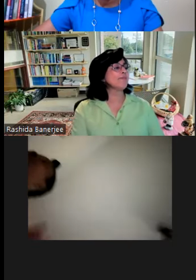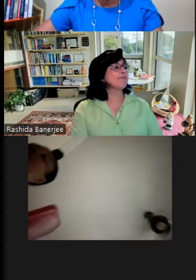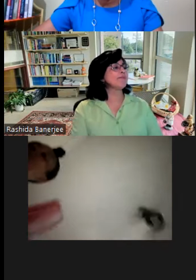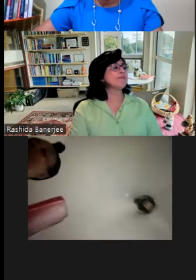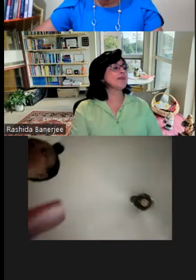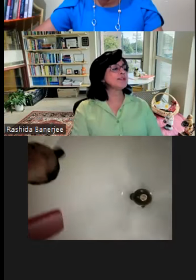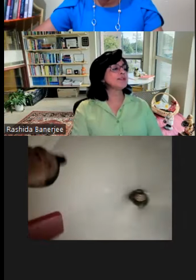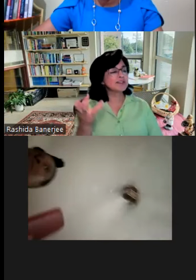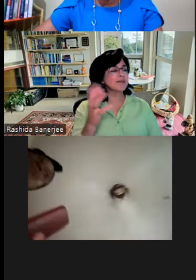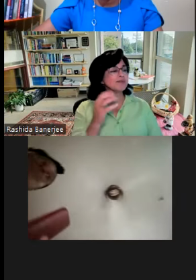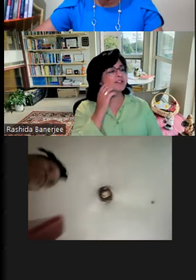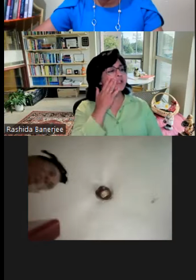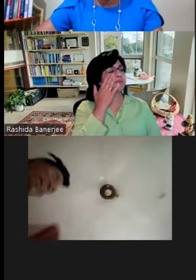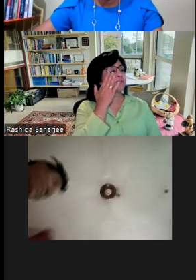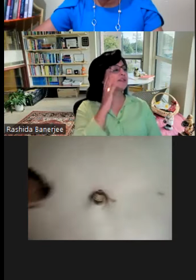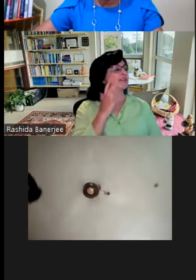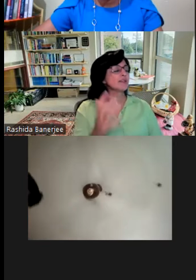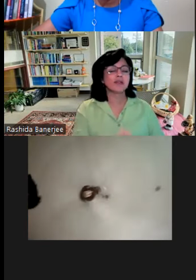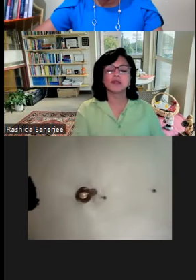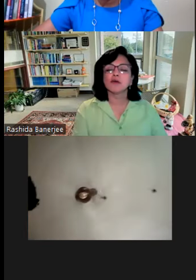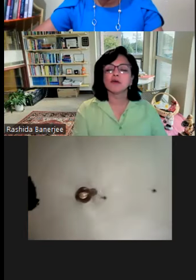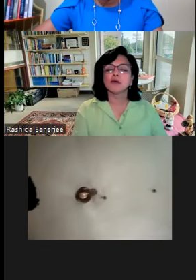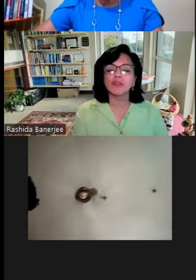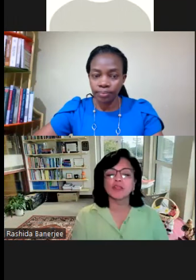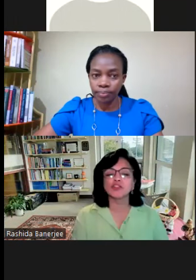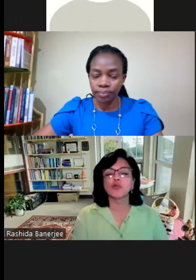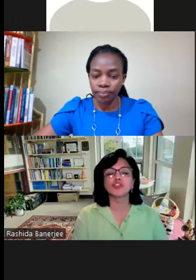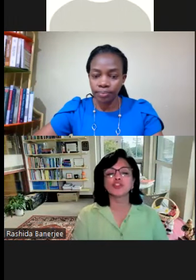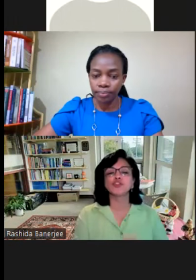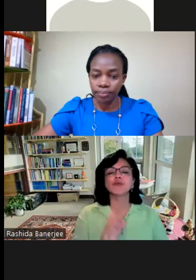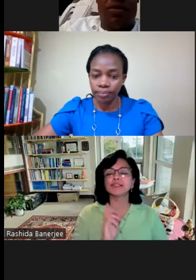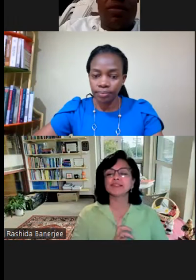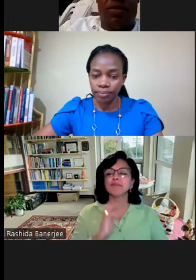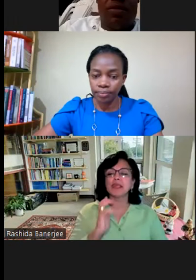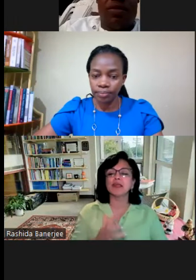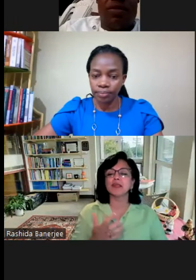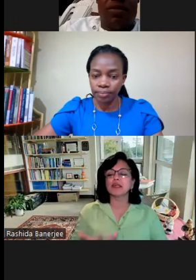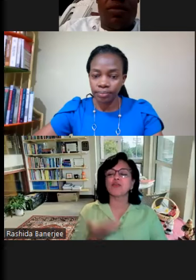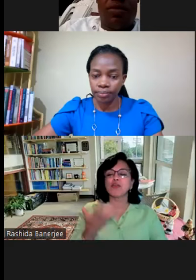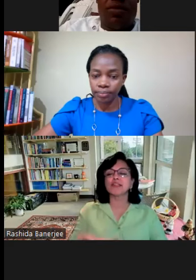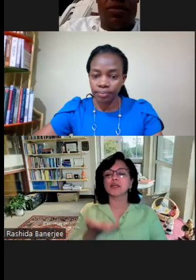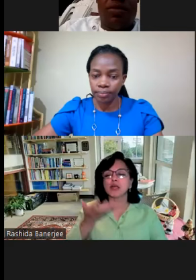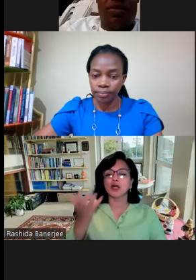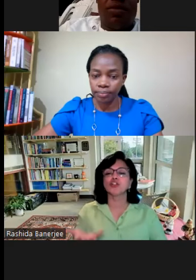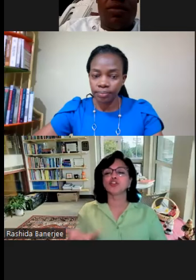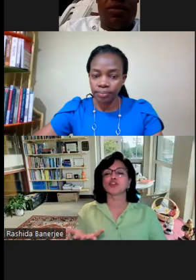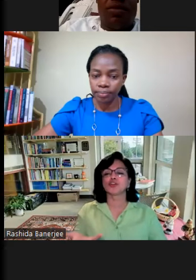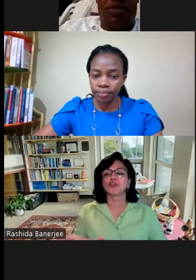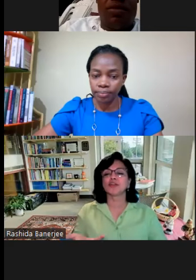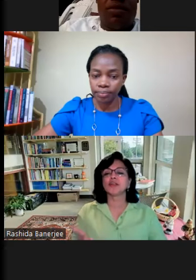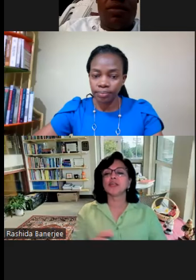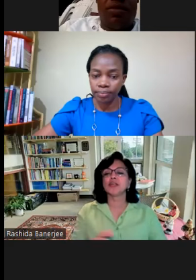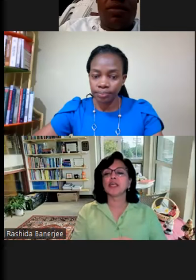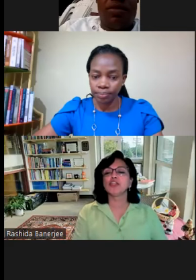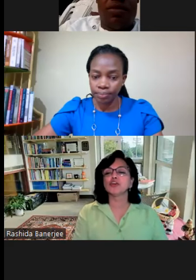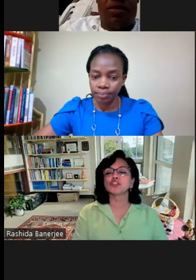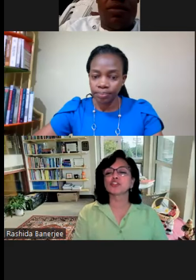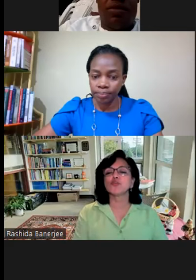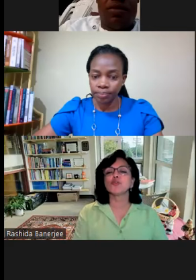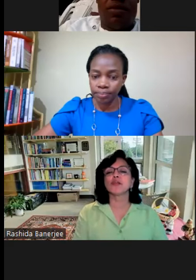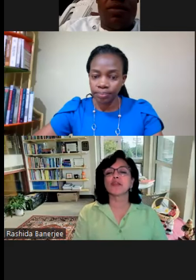Okay, so some tips. One of the things you want to do is create a culture in